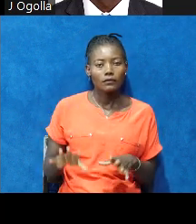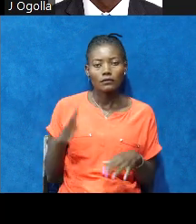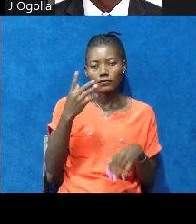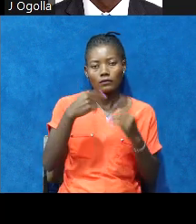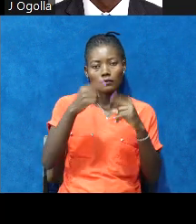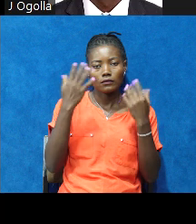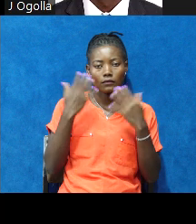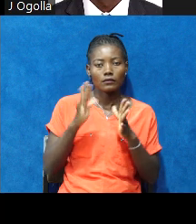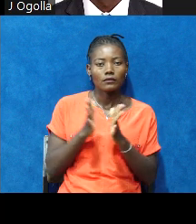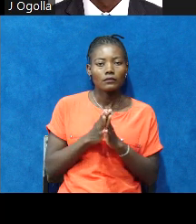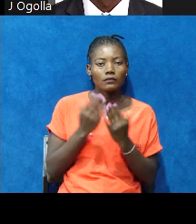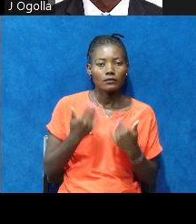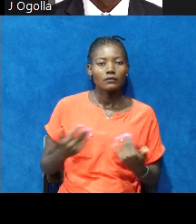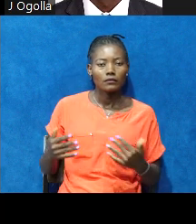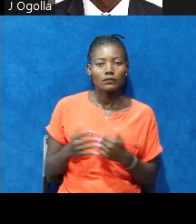game,